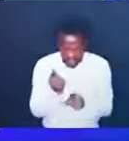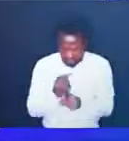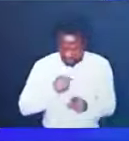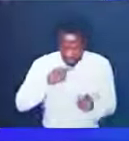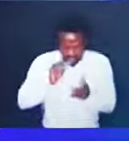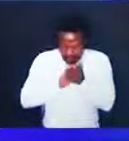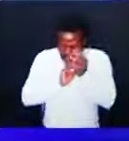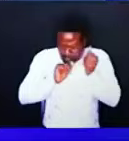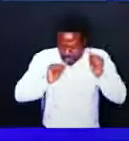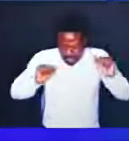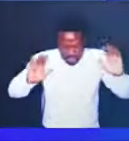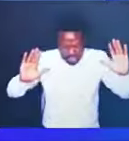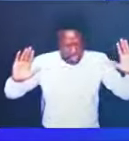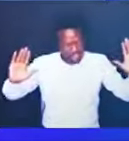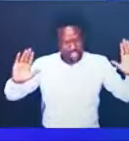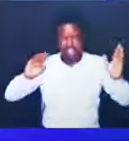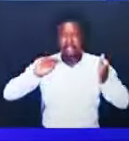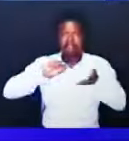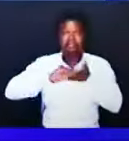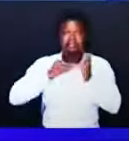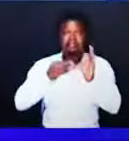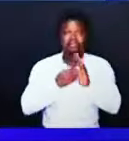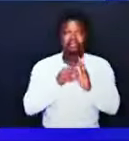God, the household of our